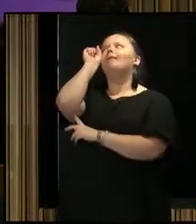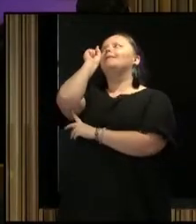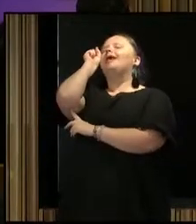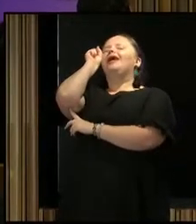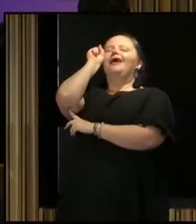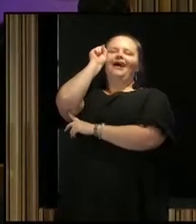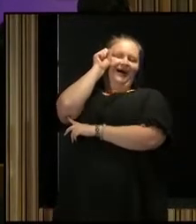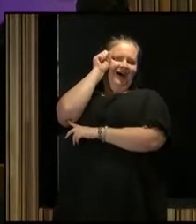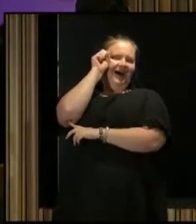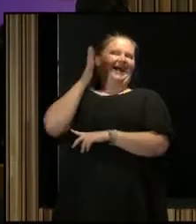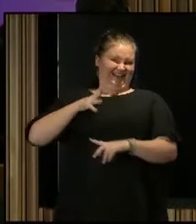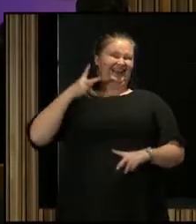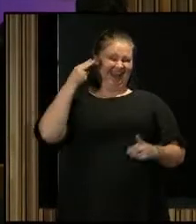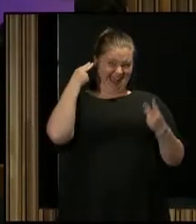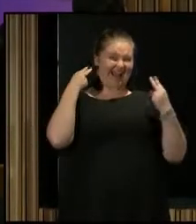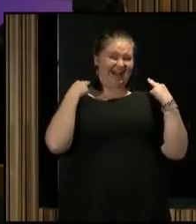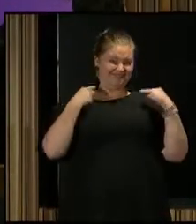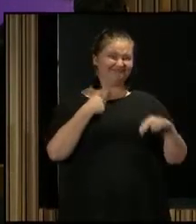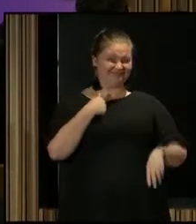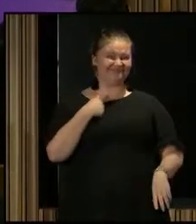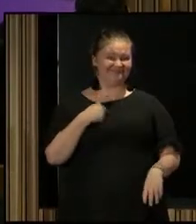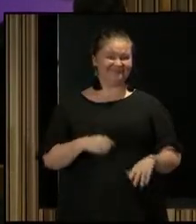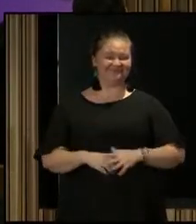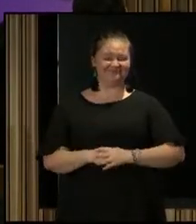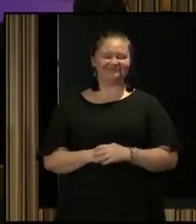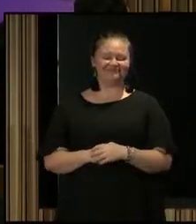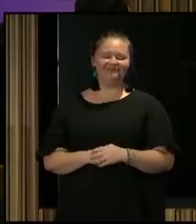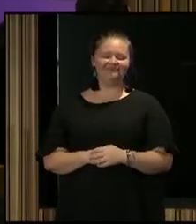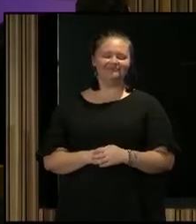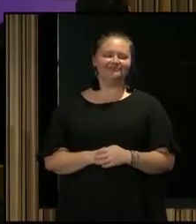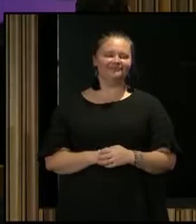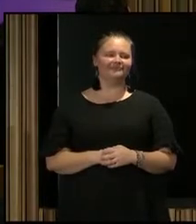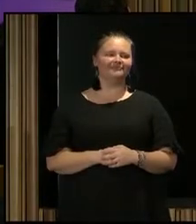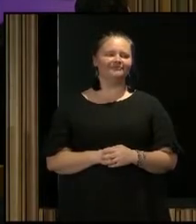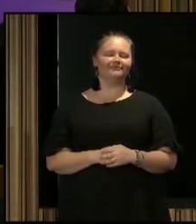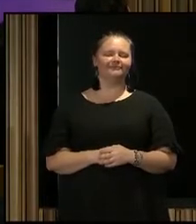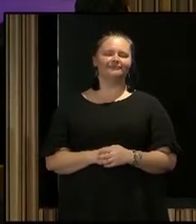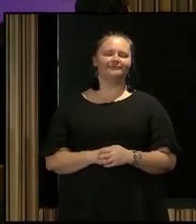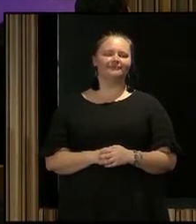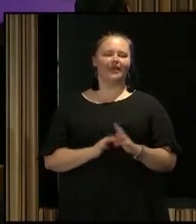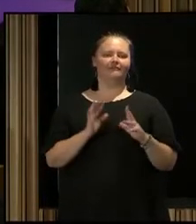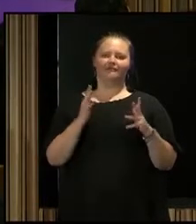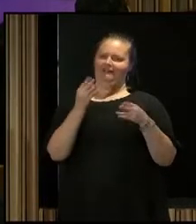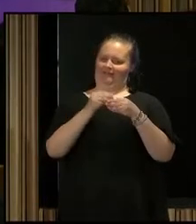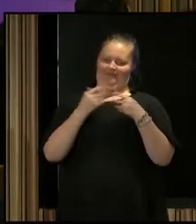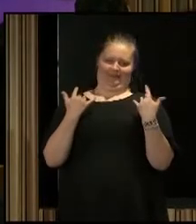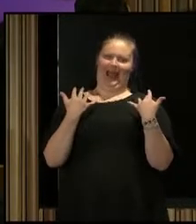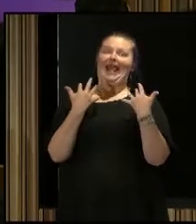I needed to get a haircut. I was like, so yes, I've been at many,